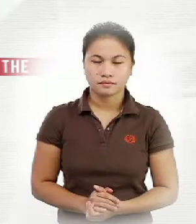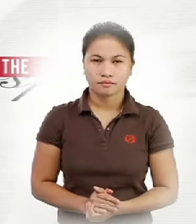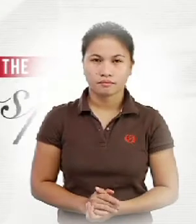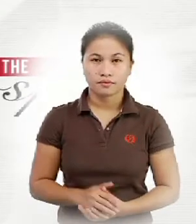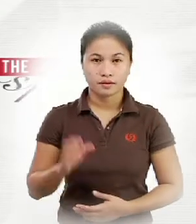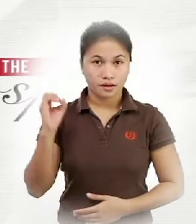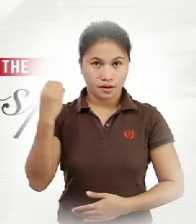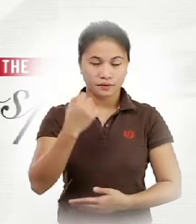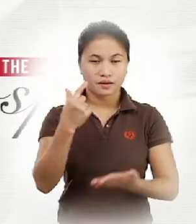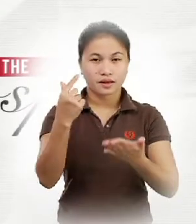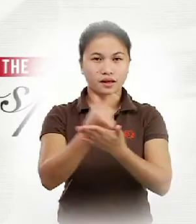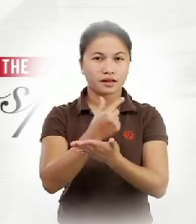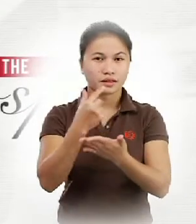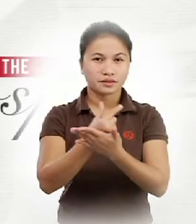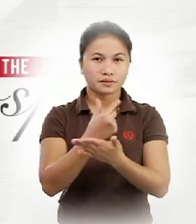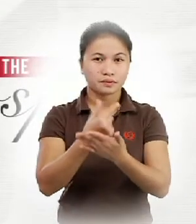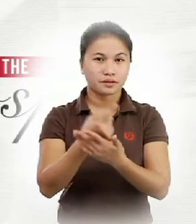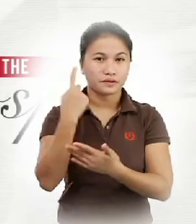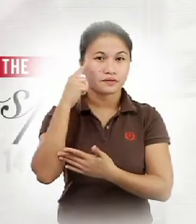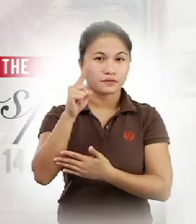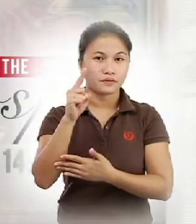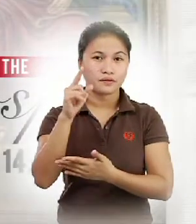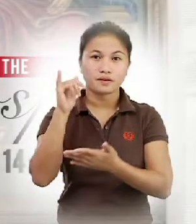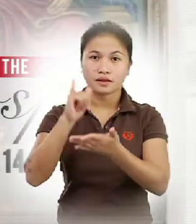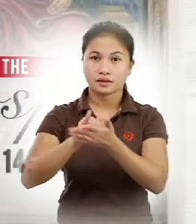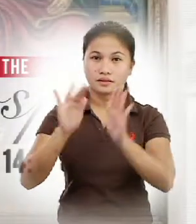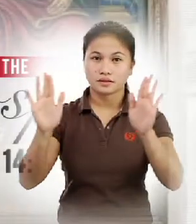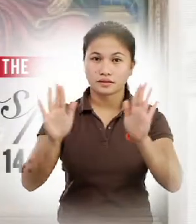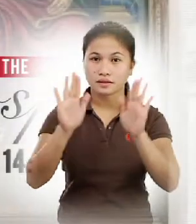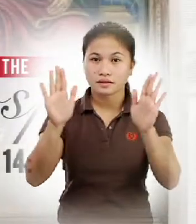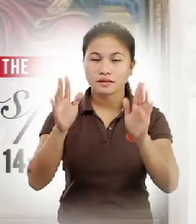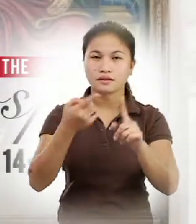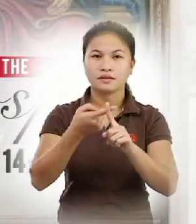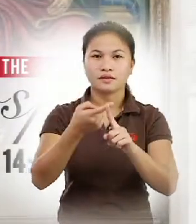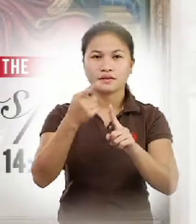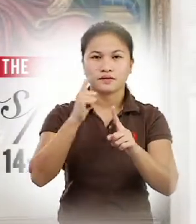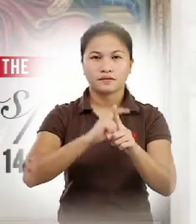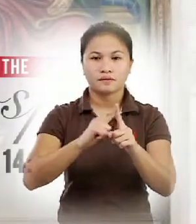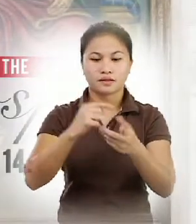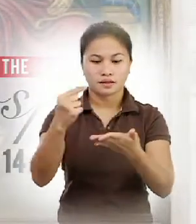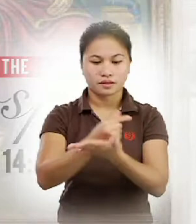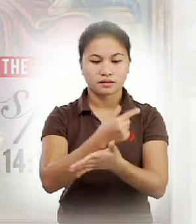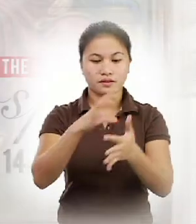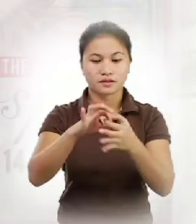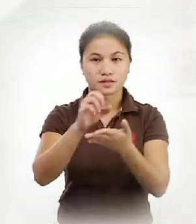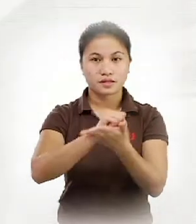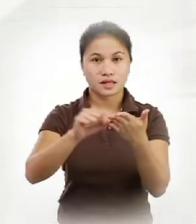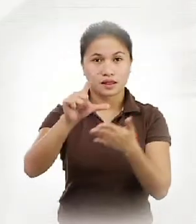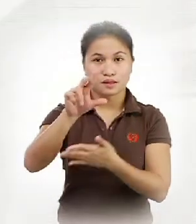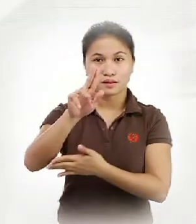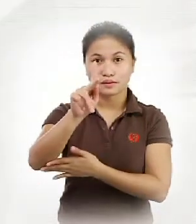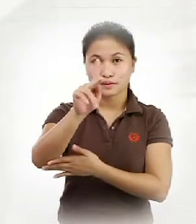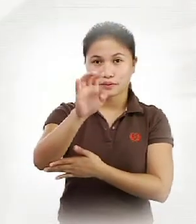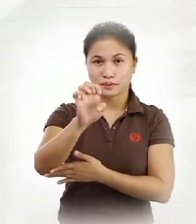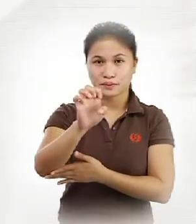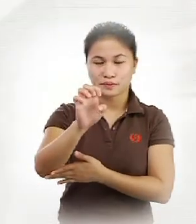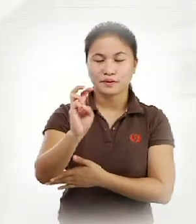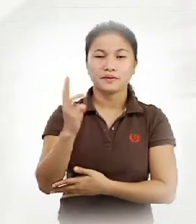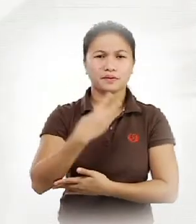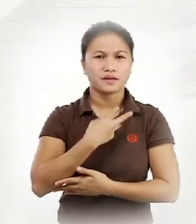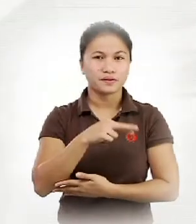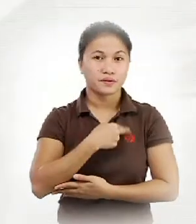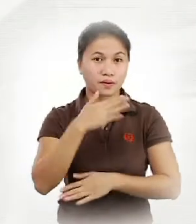Our Gospel passage for this Sunday comes from the Gospel of St. Luke. We are reflecting on the